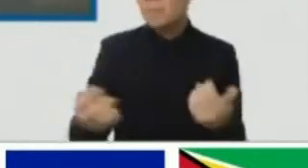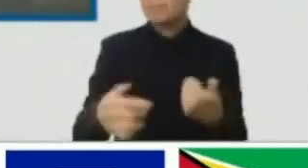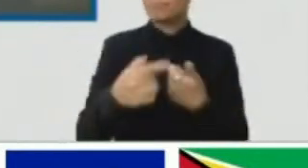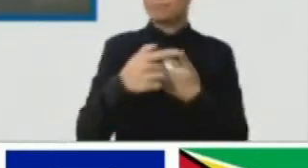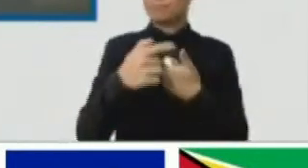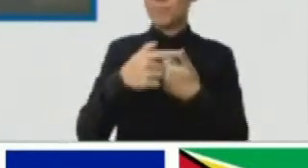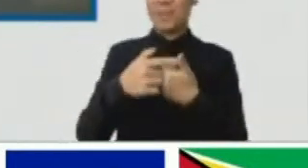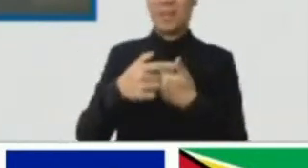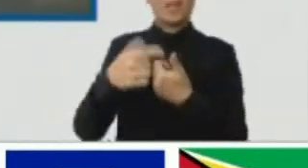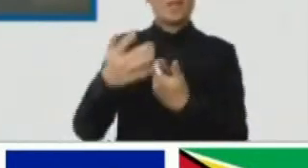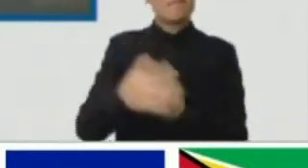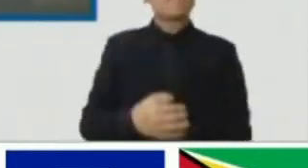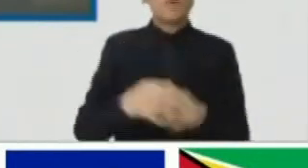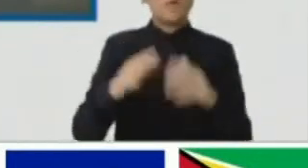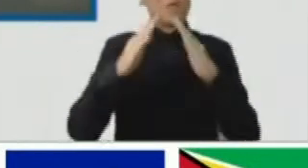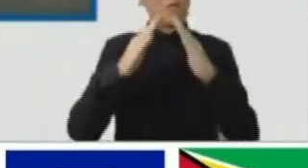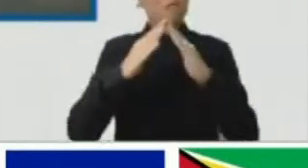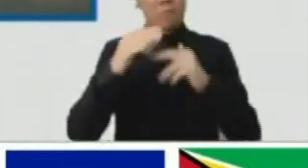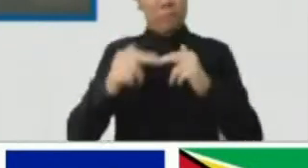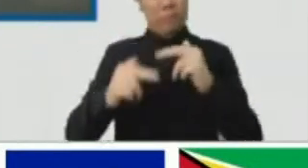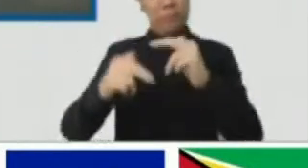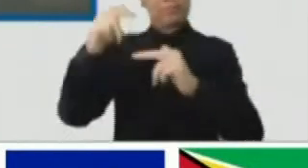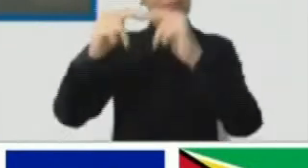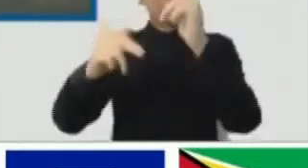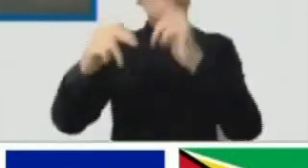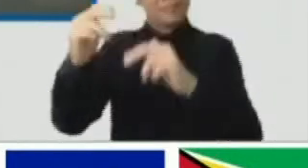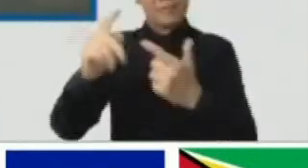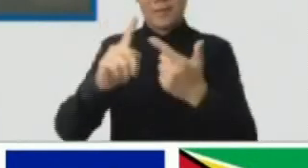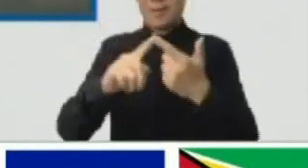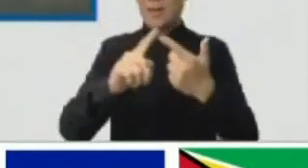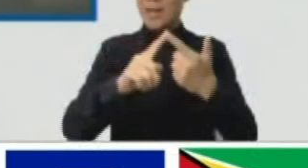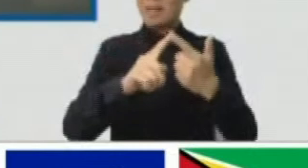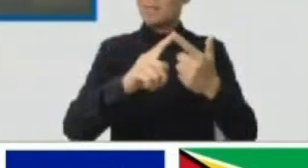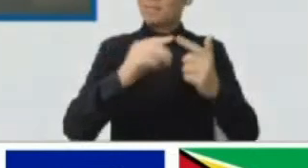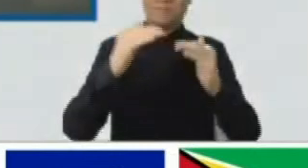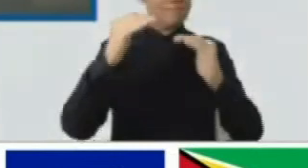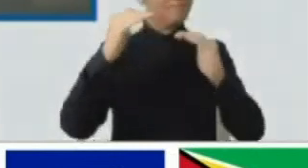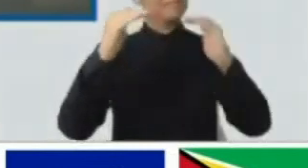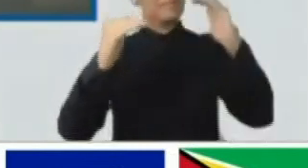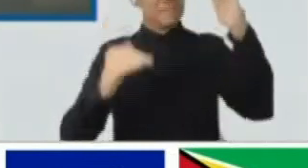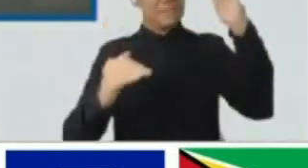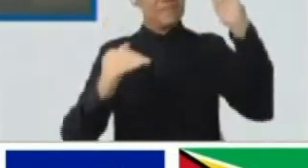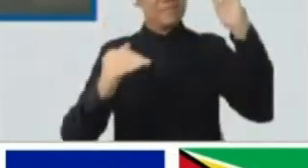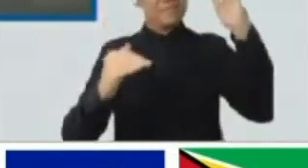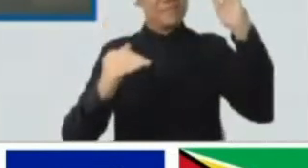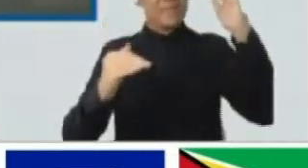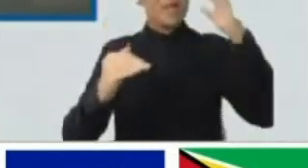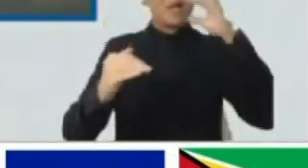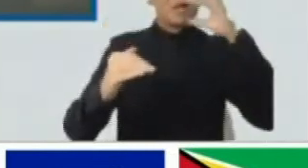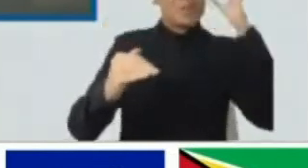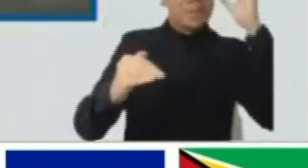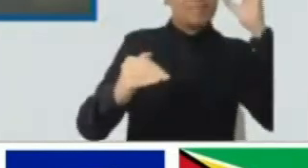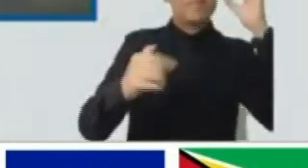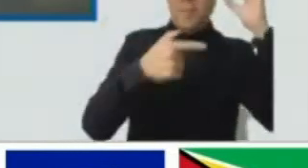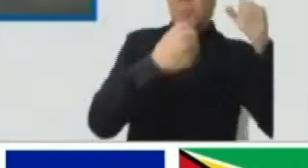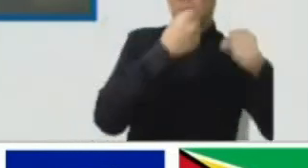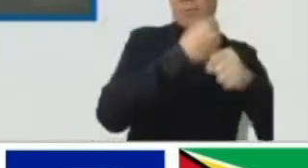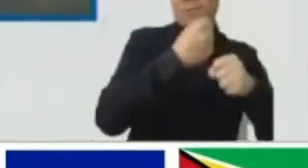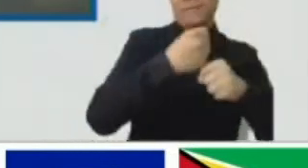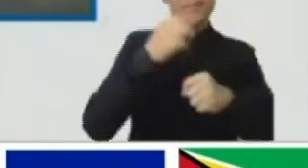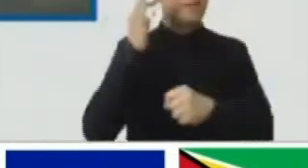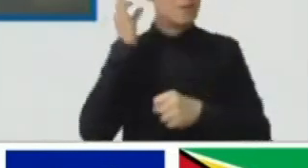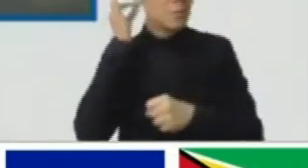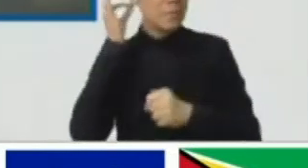or building infrastructure, have a clear bias in favor of men employment. Apart from the